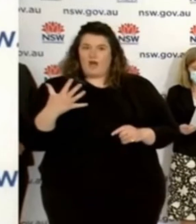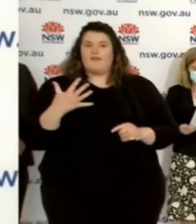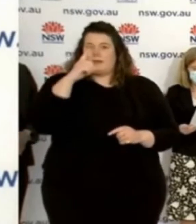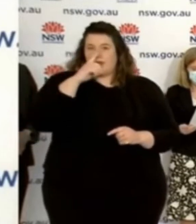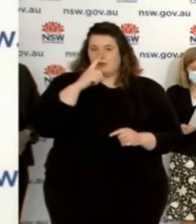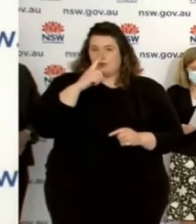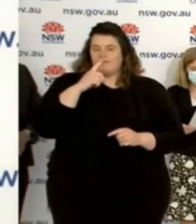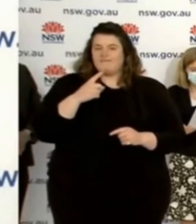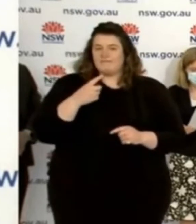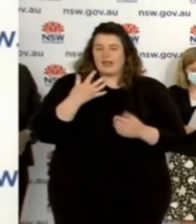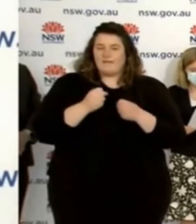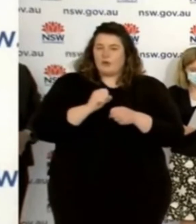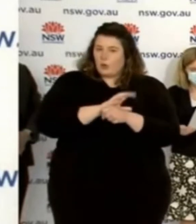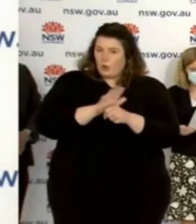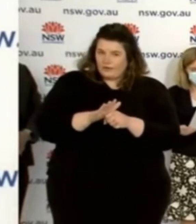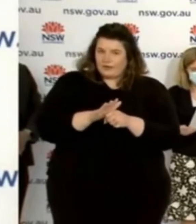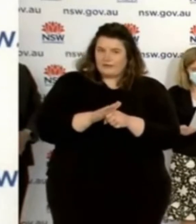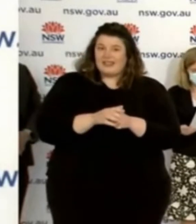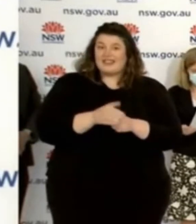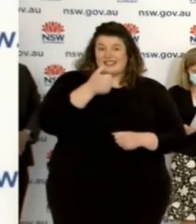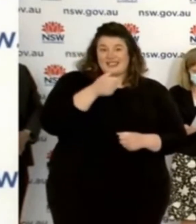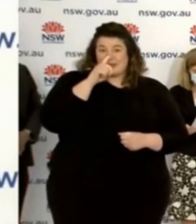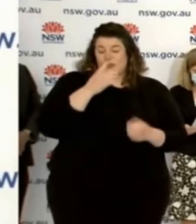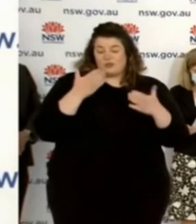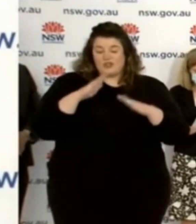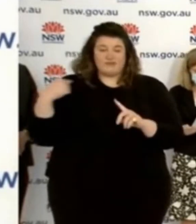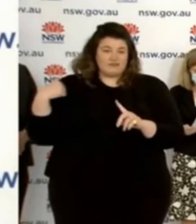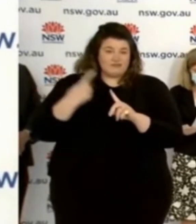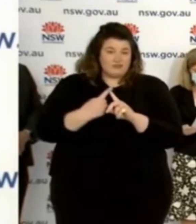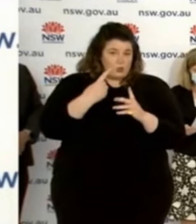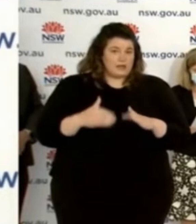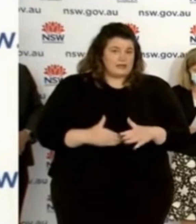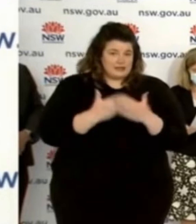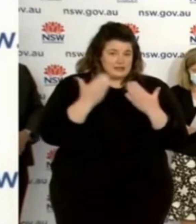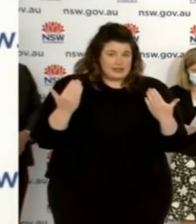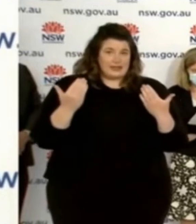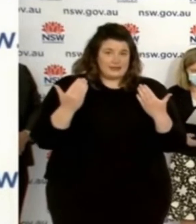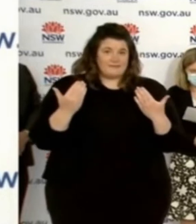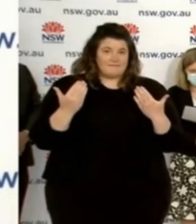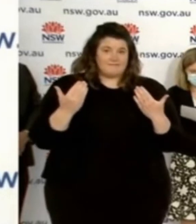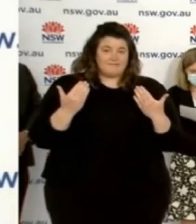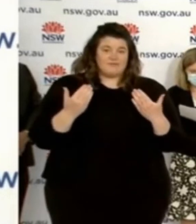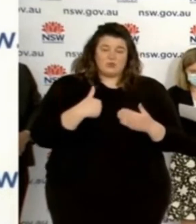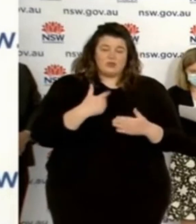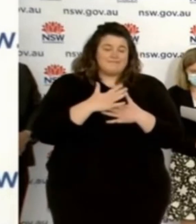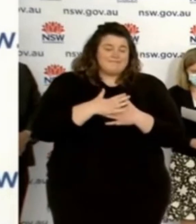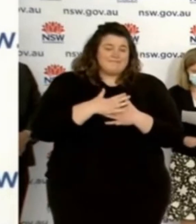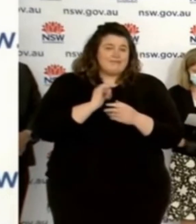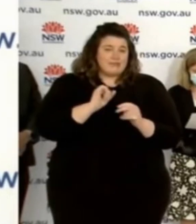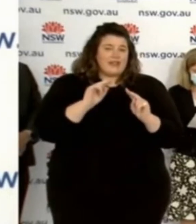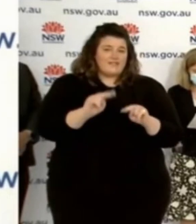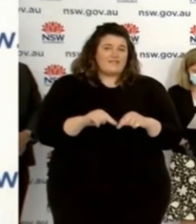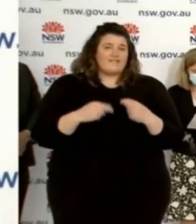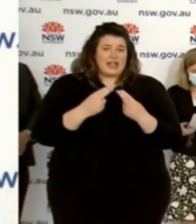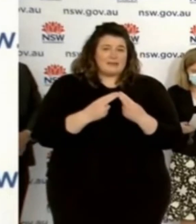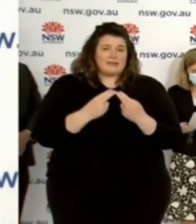and tragically 6 people lost their lives, and we extend our deepest condolences to their loved ones who are experiencing obvious